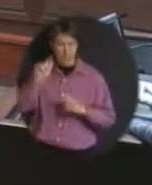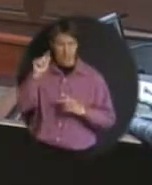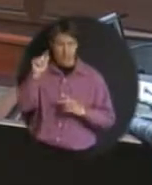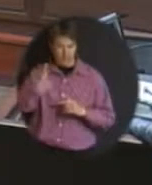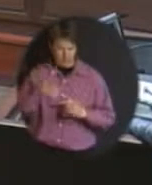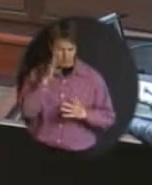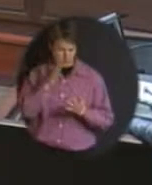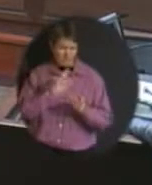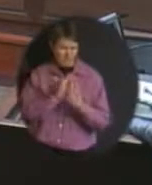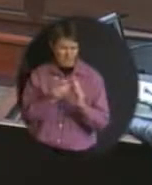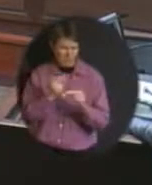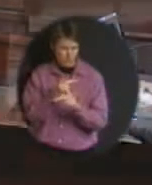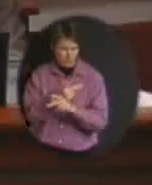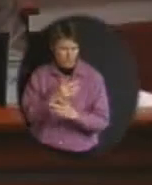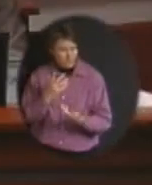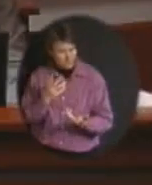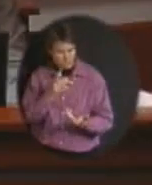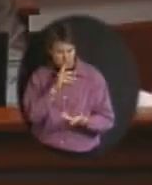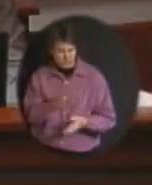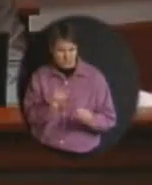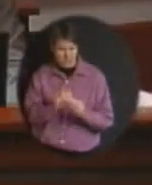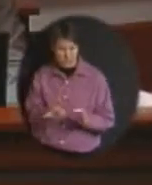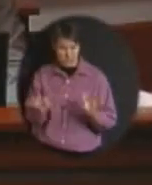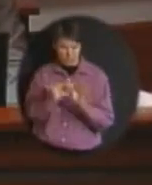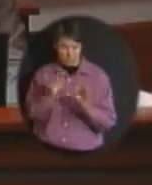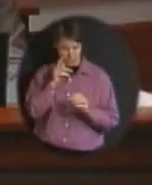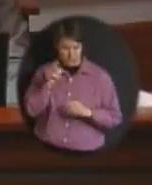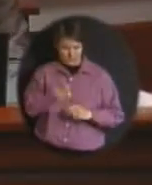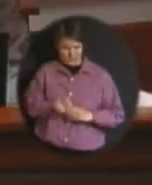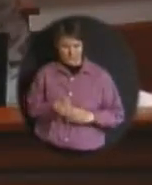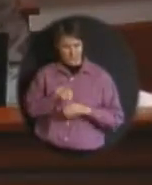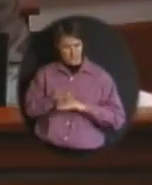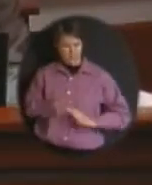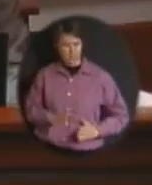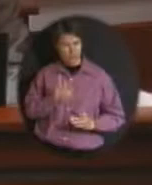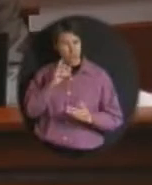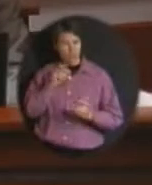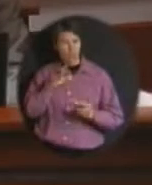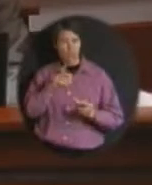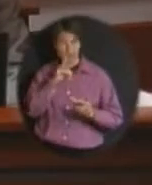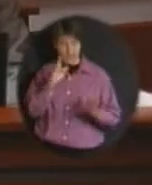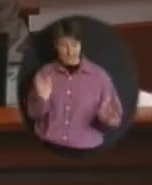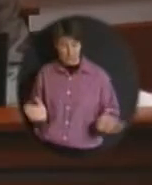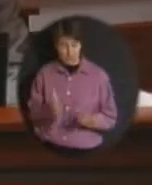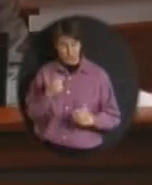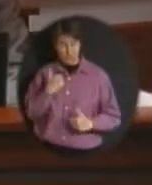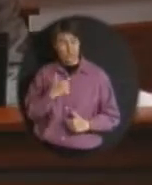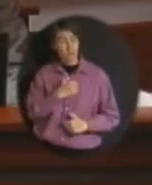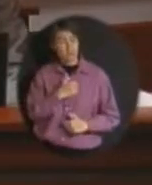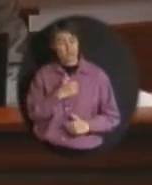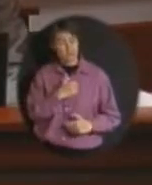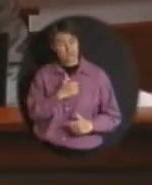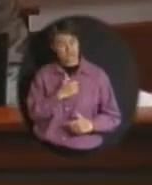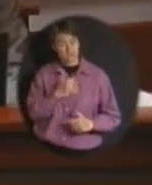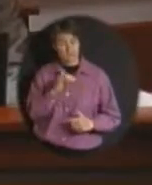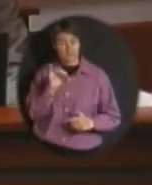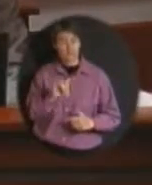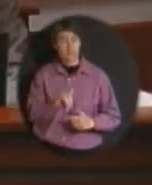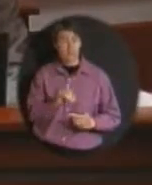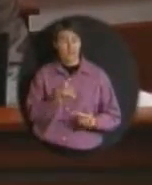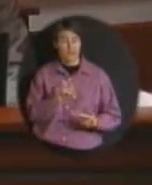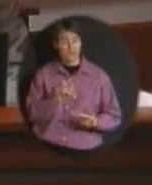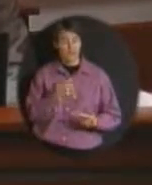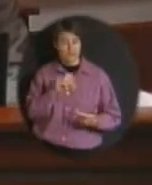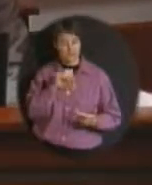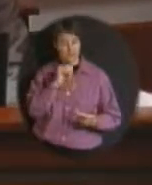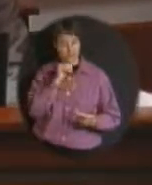insidious and more sinister. So as we look at that, I would encourage us to not be